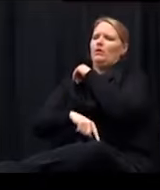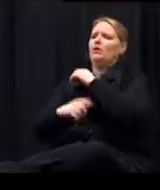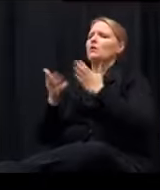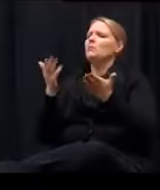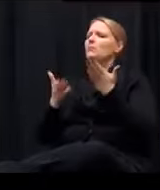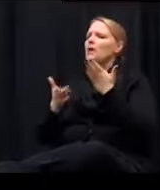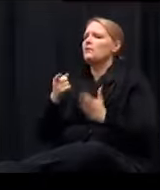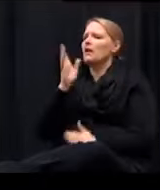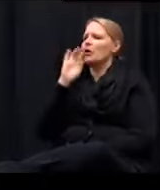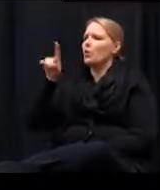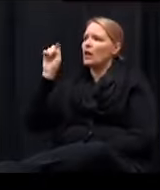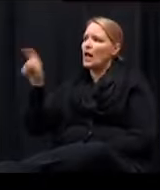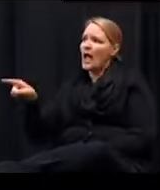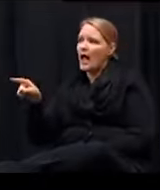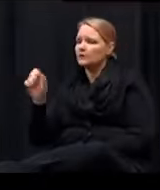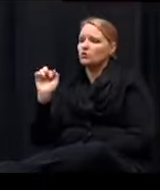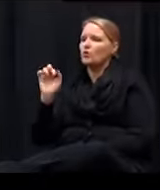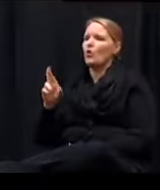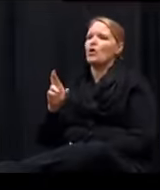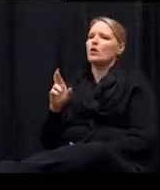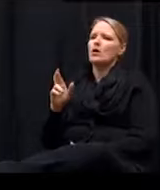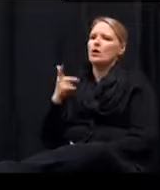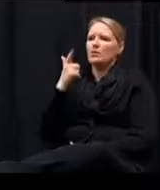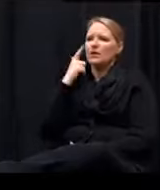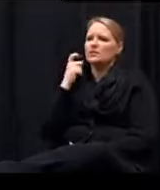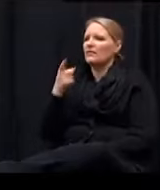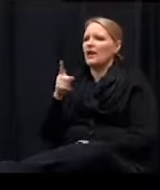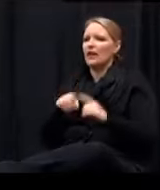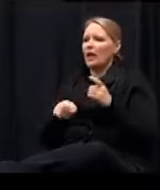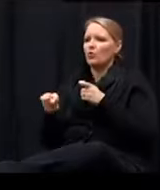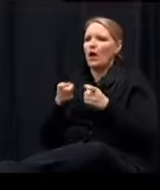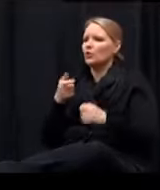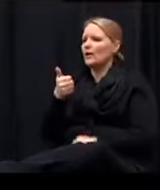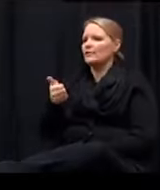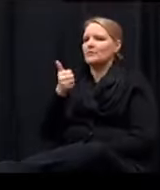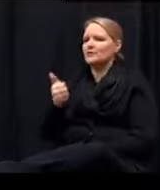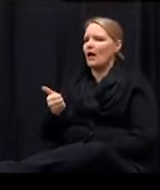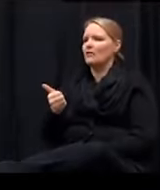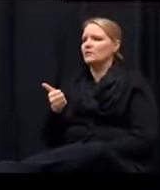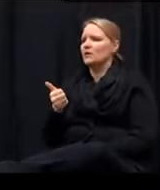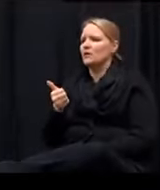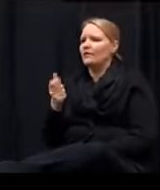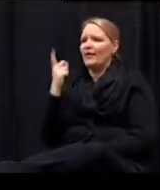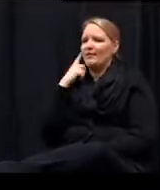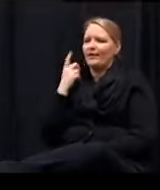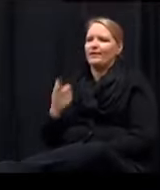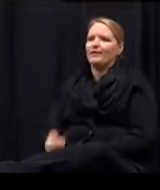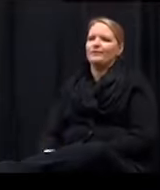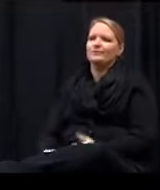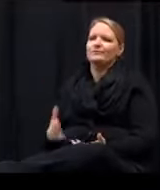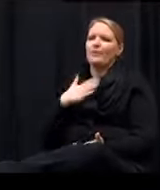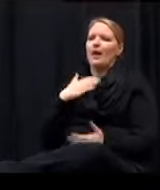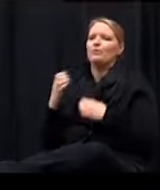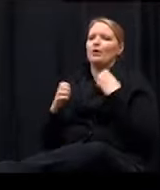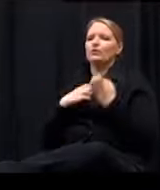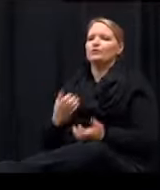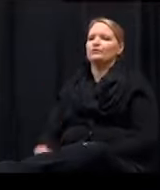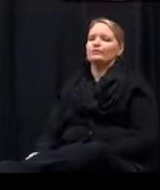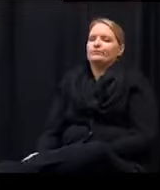ask questions, or we'll kind of, because they're so dysregulated, we'll be like, not taking seriously their emotions. So like,